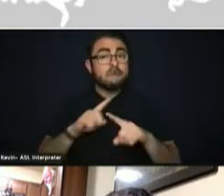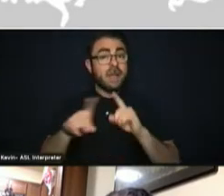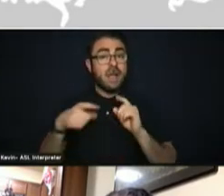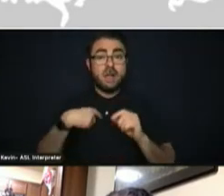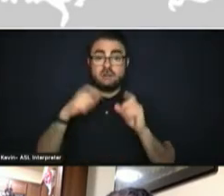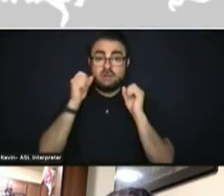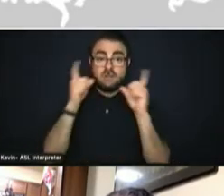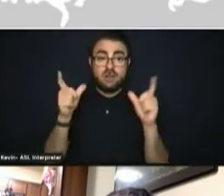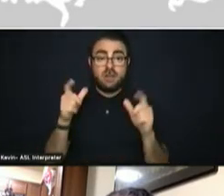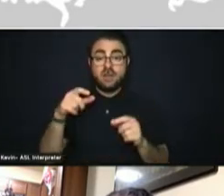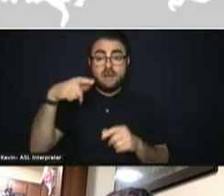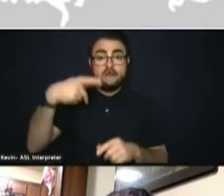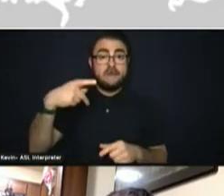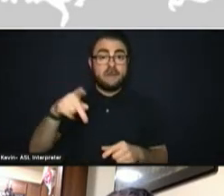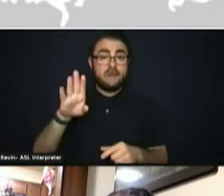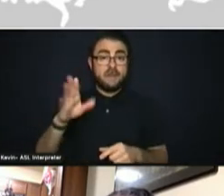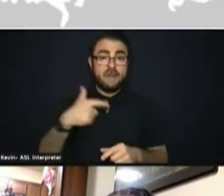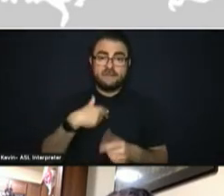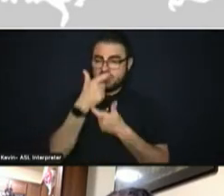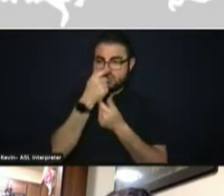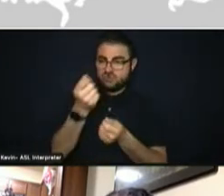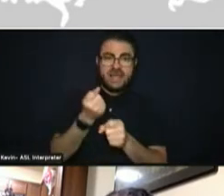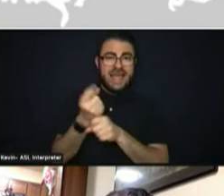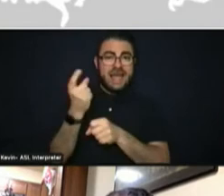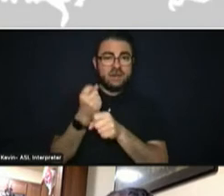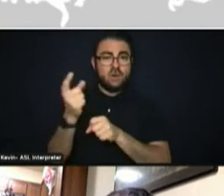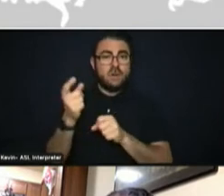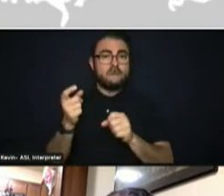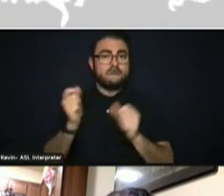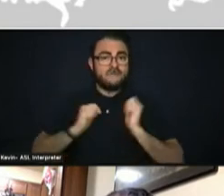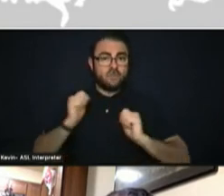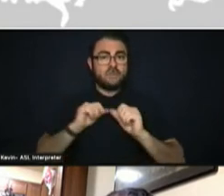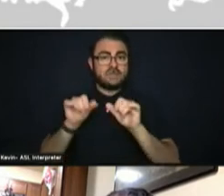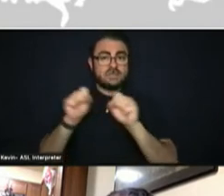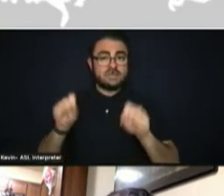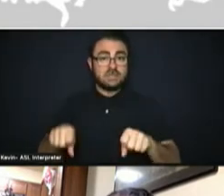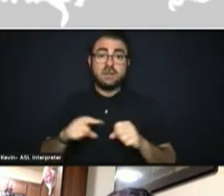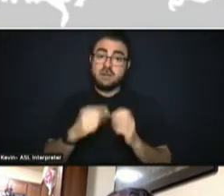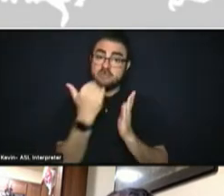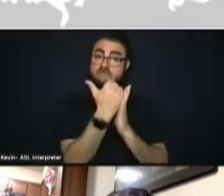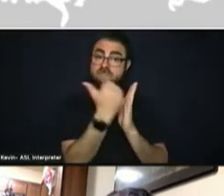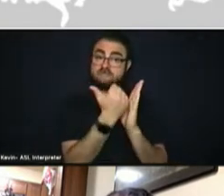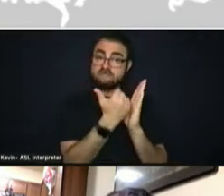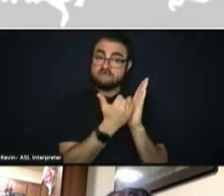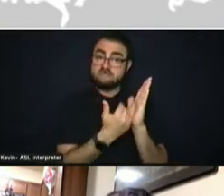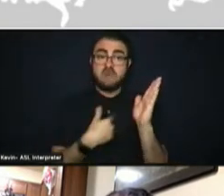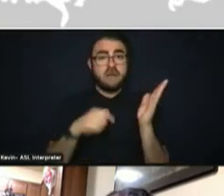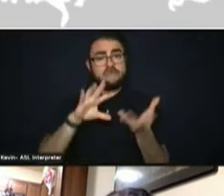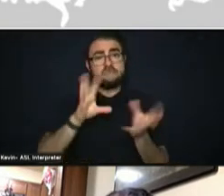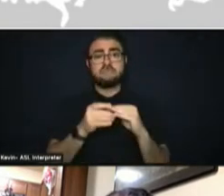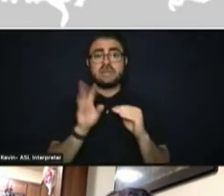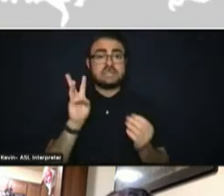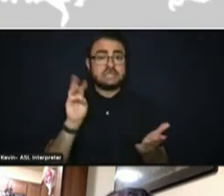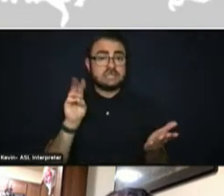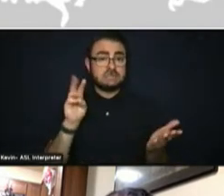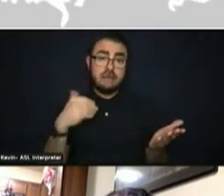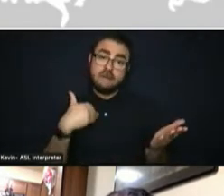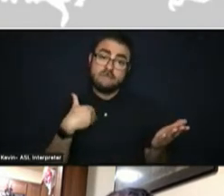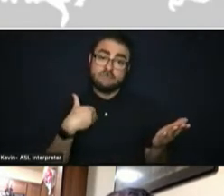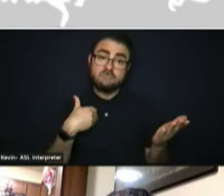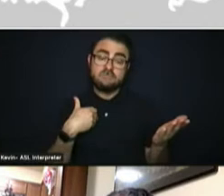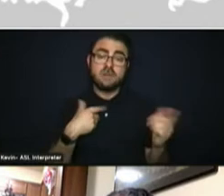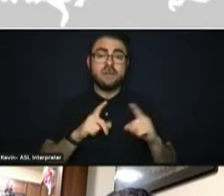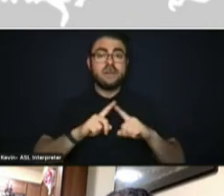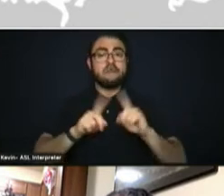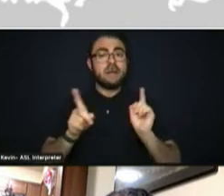very interesting annual performance evaluation system. The metrics they list there are pretty good. There's like 60 of them. But as